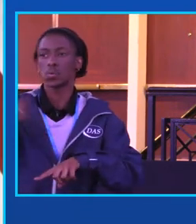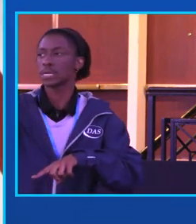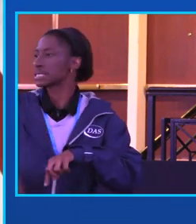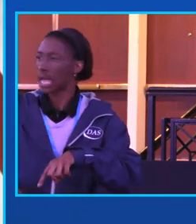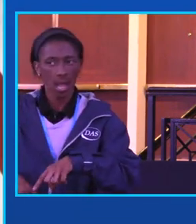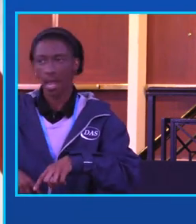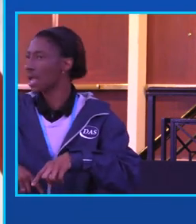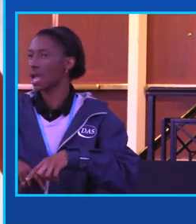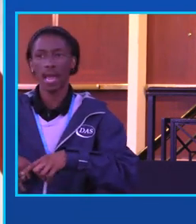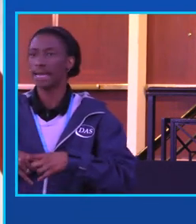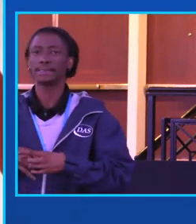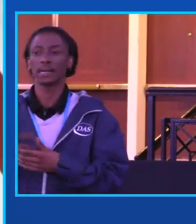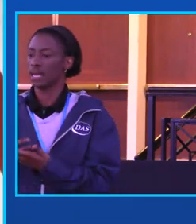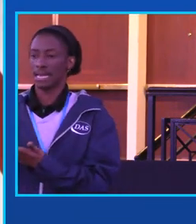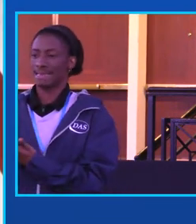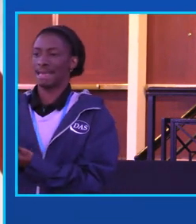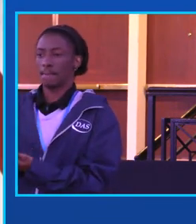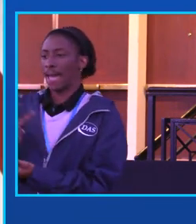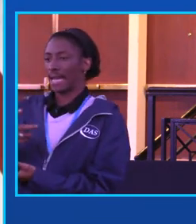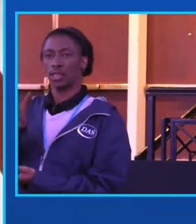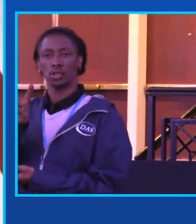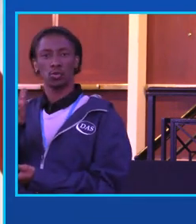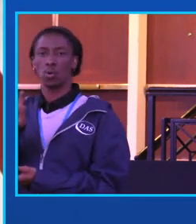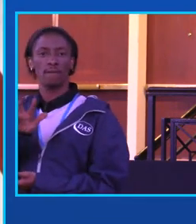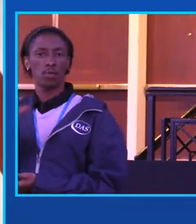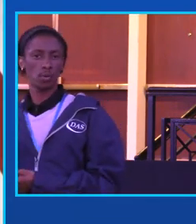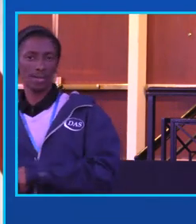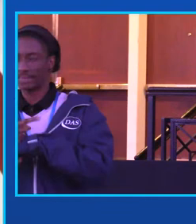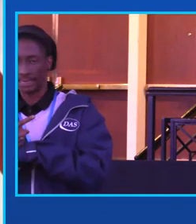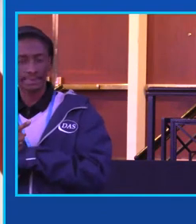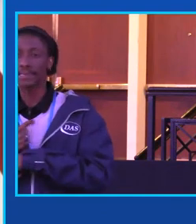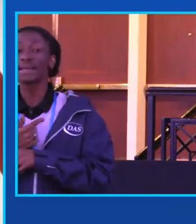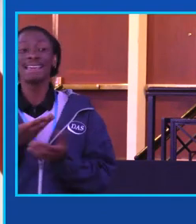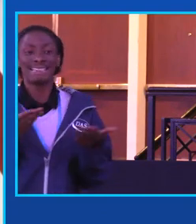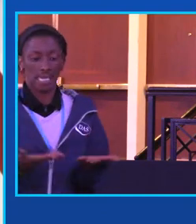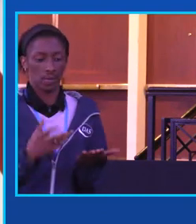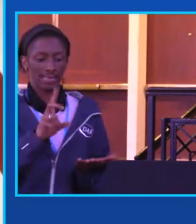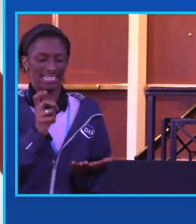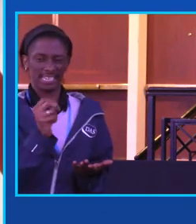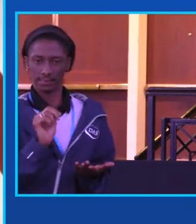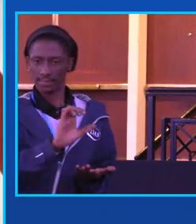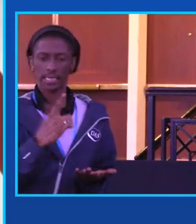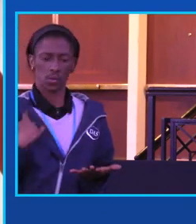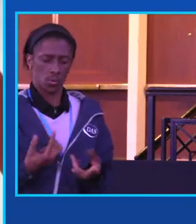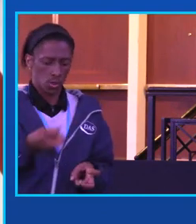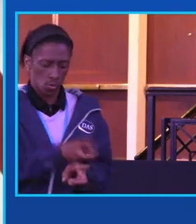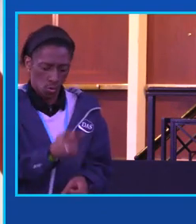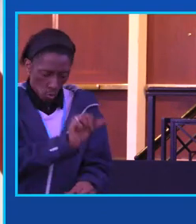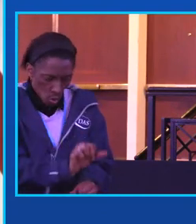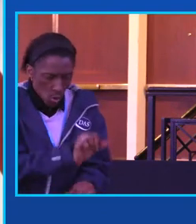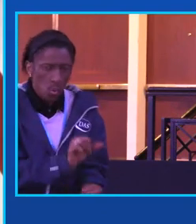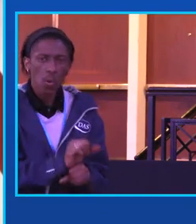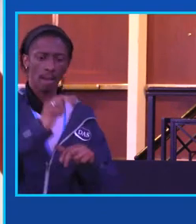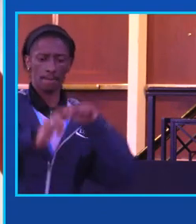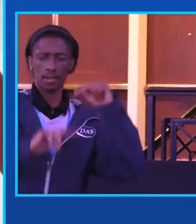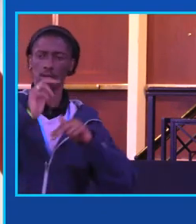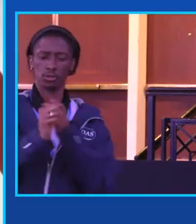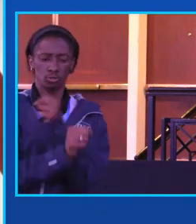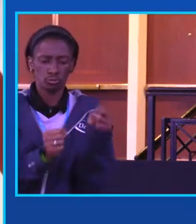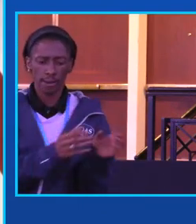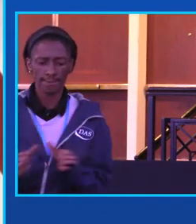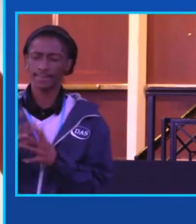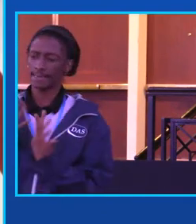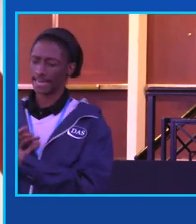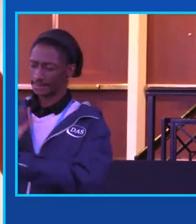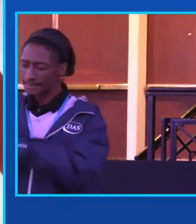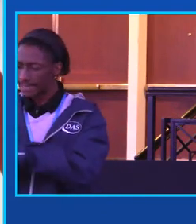241 days back. At the DNC, we have been hard at work building out a strategy that positions